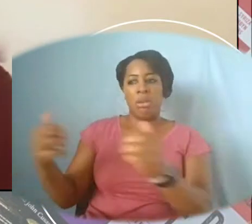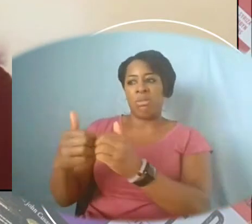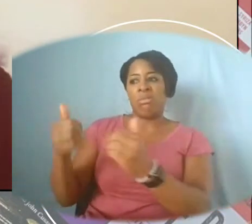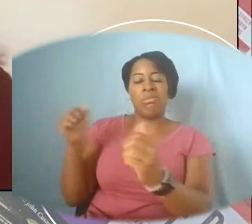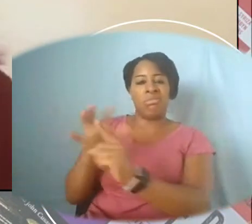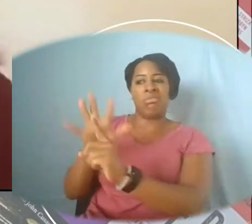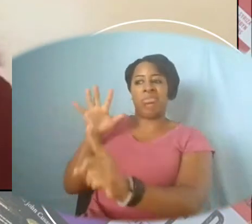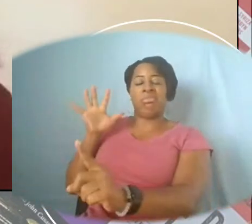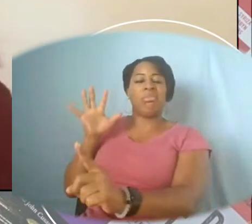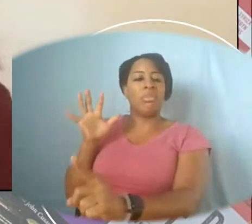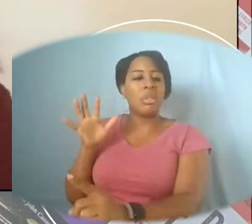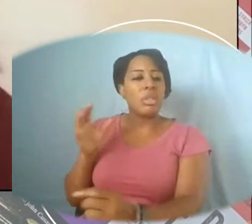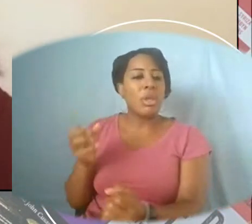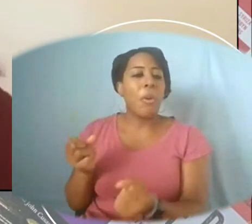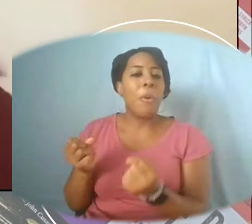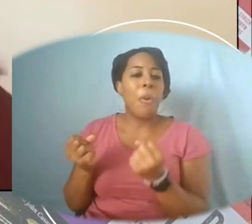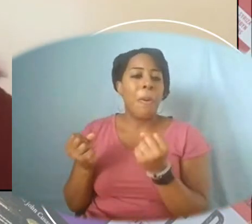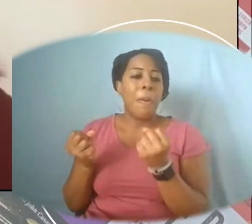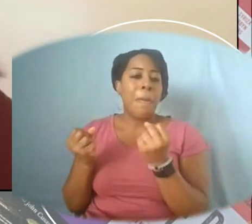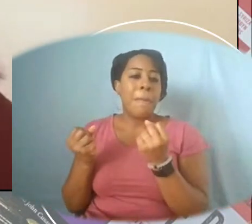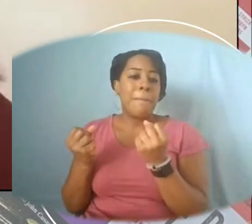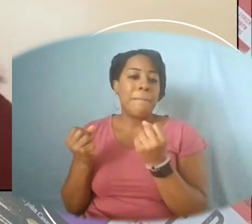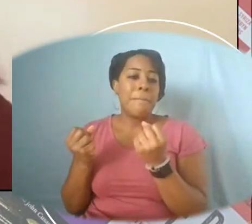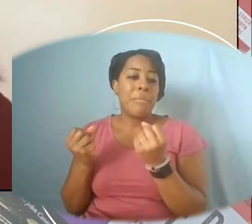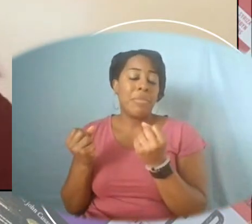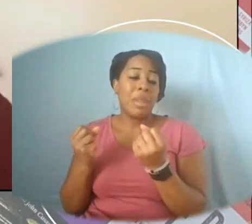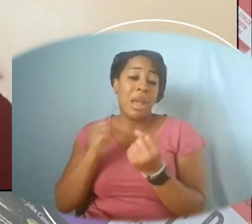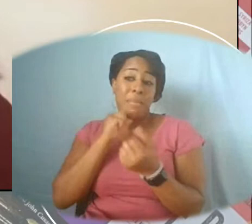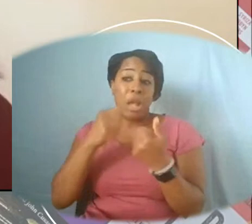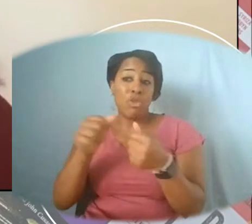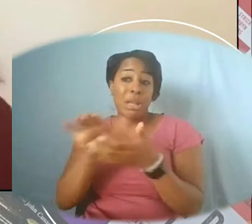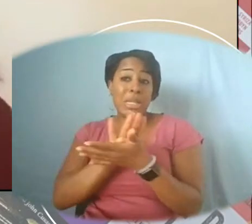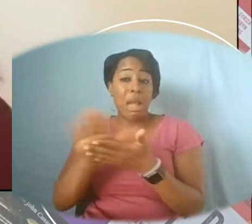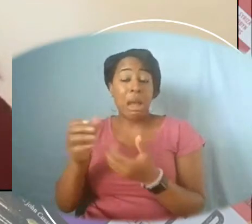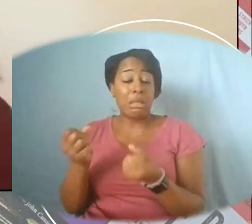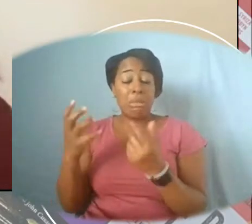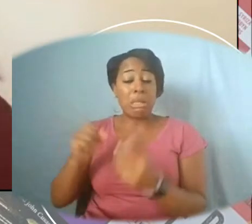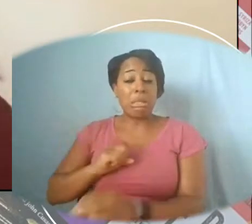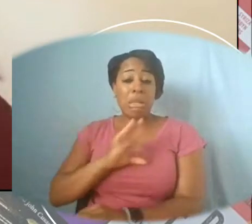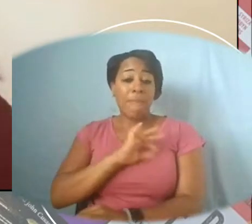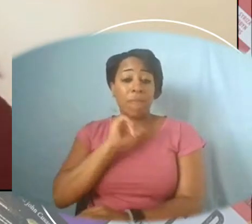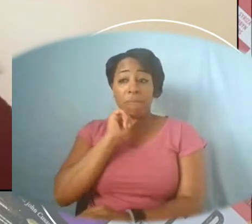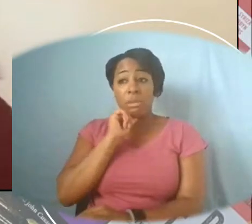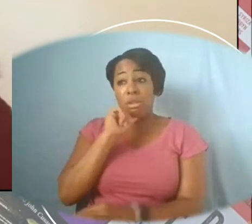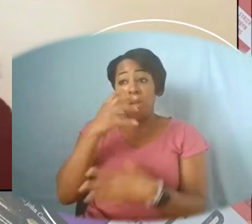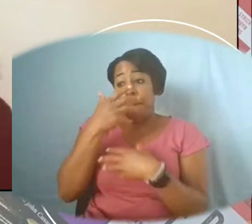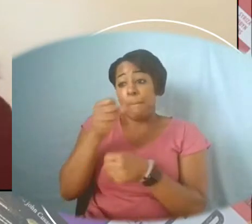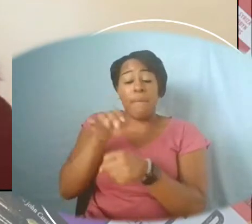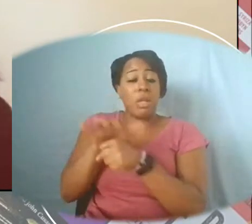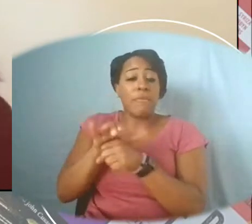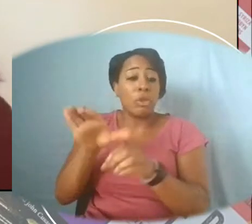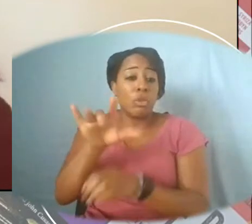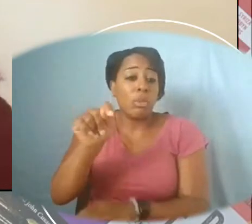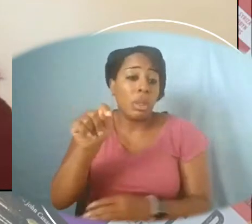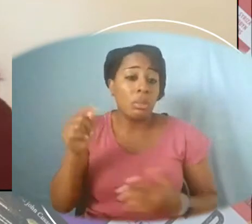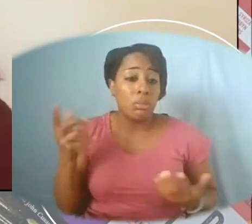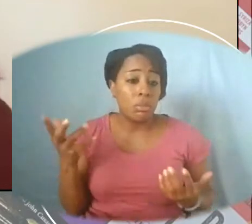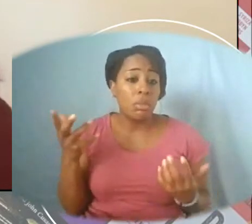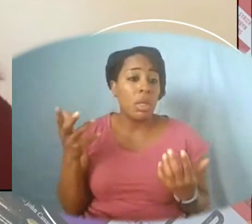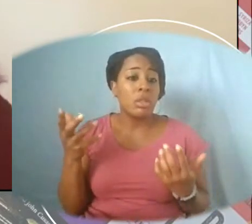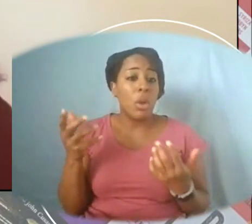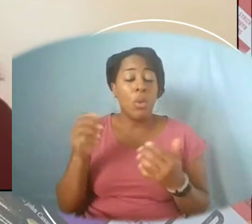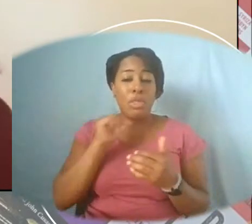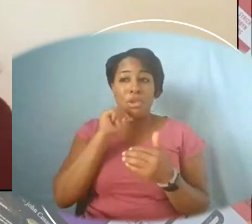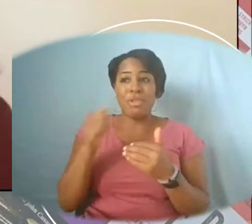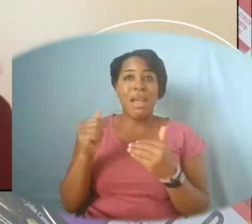have the guts to do it, and I'm trying to be polite about that. They don't have the guts to do it, and they're not going to step above and